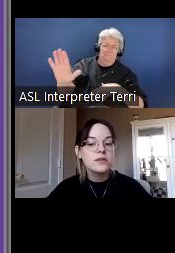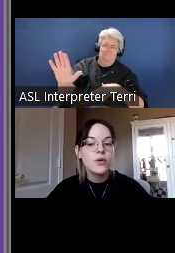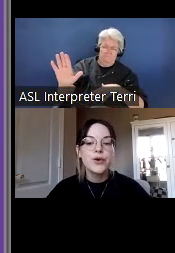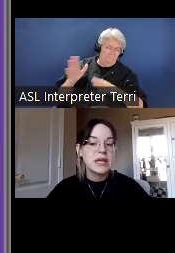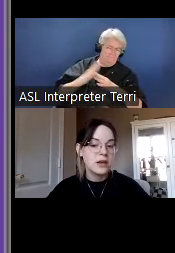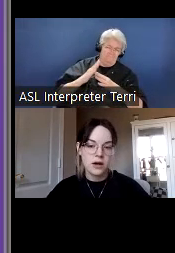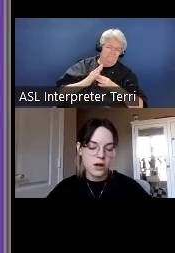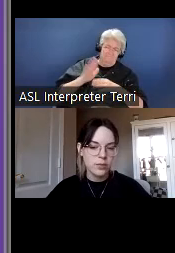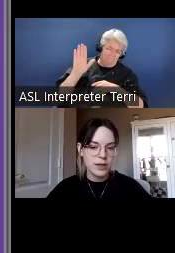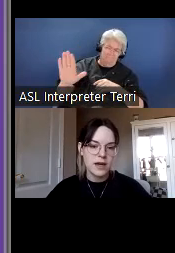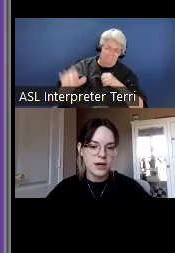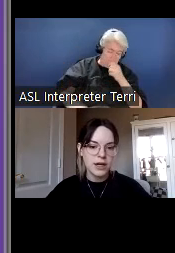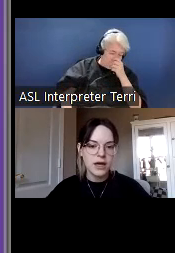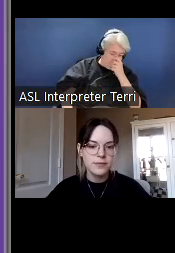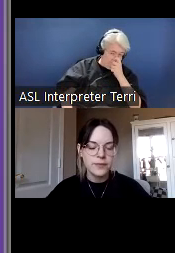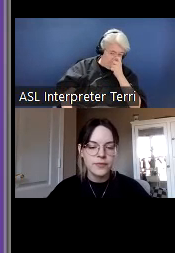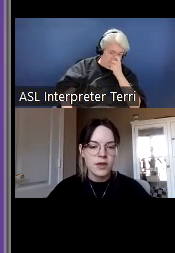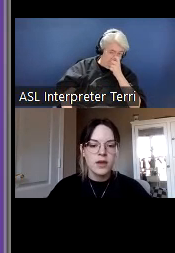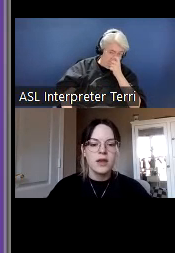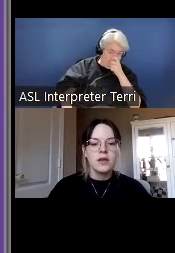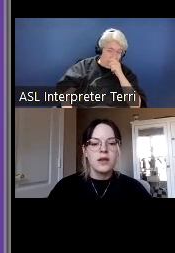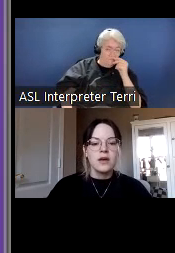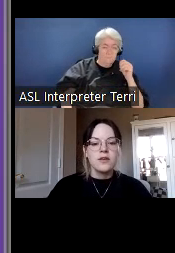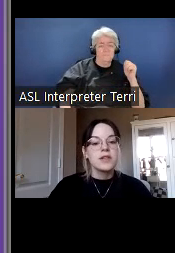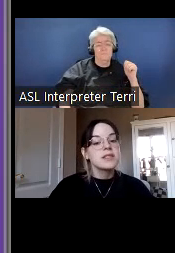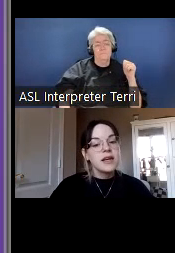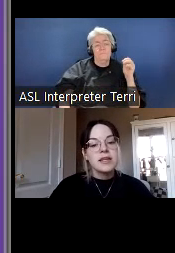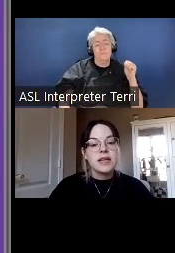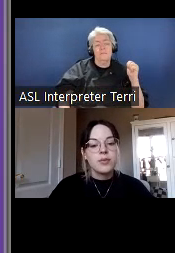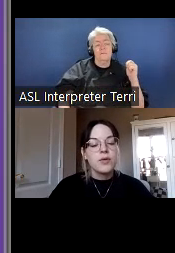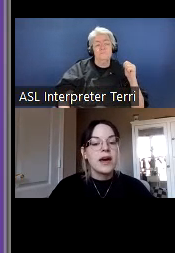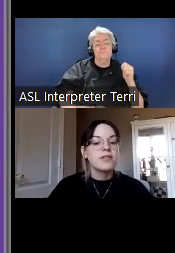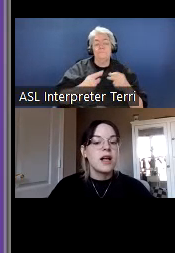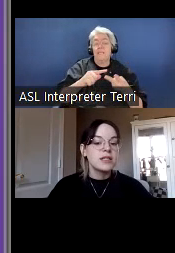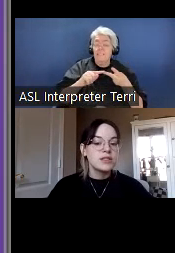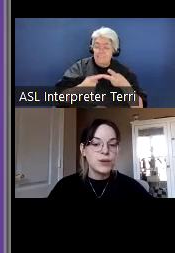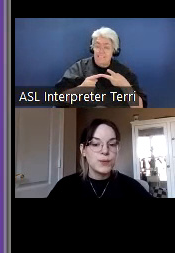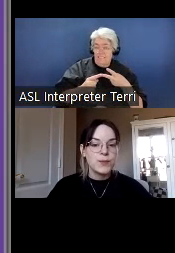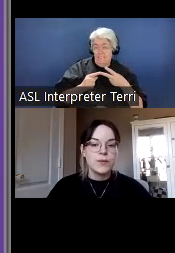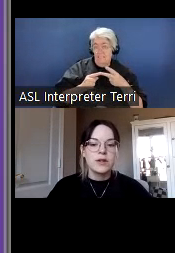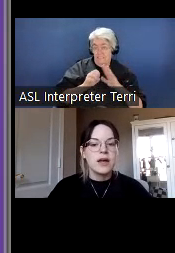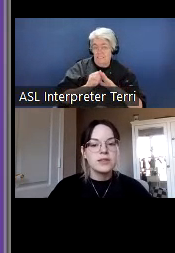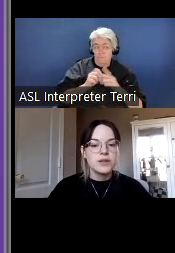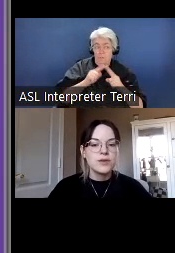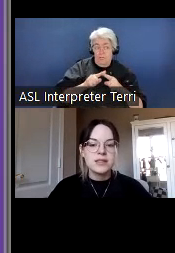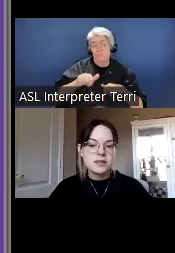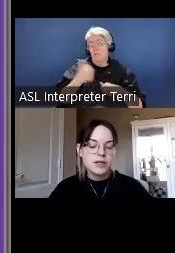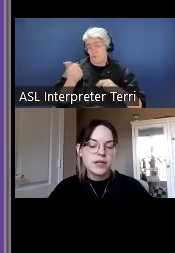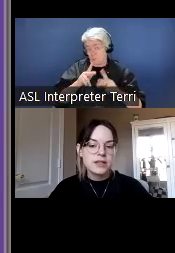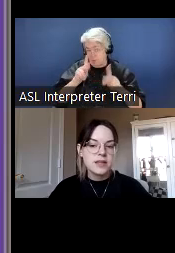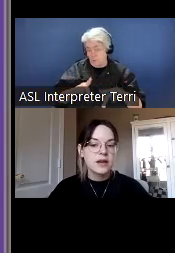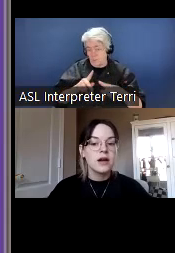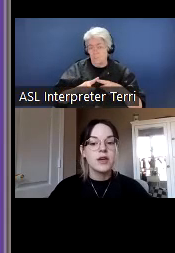not want or need our help in that area. For the second example, we have client two. Client two